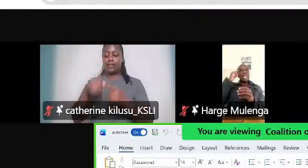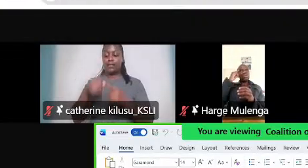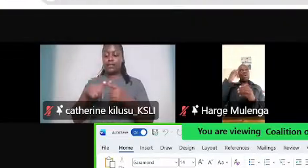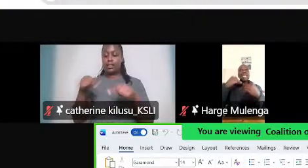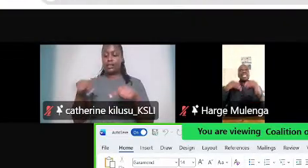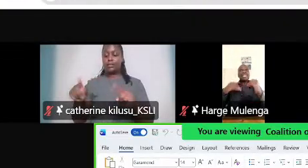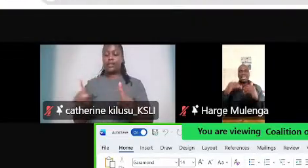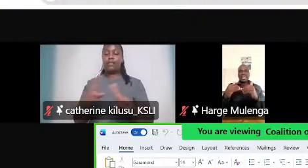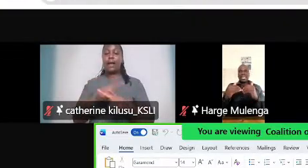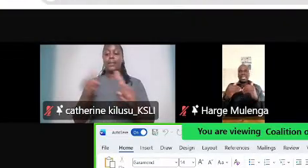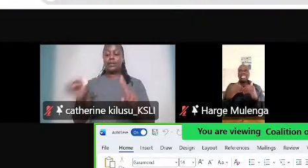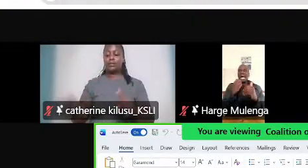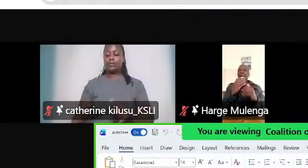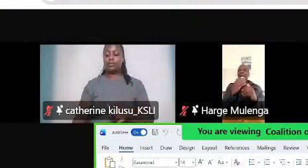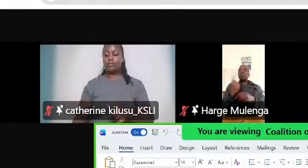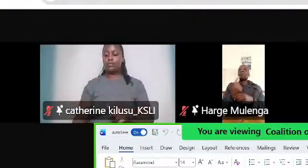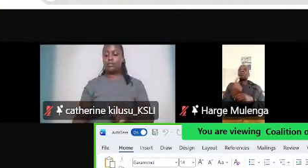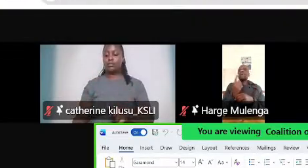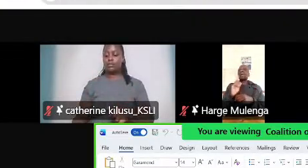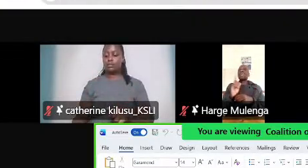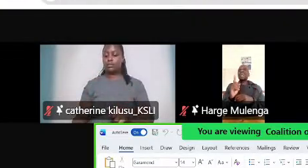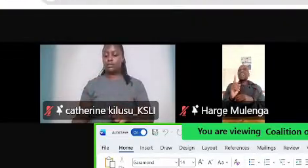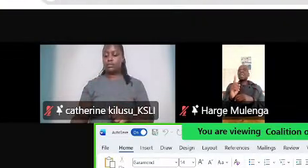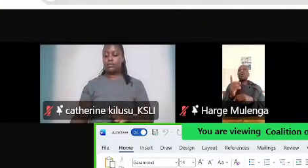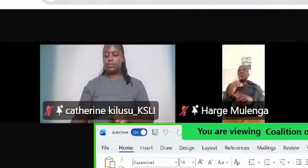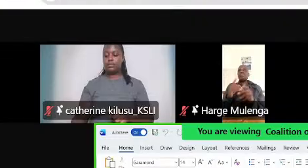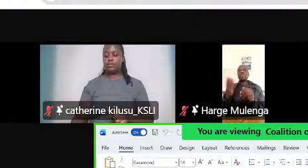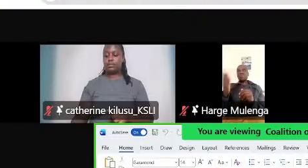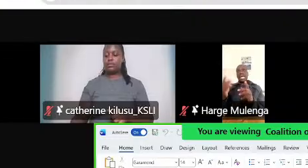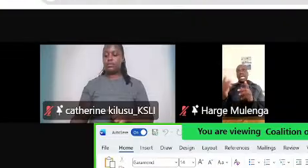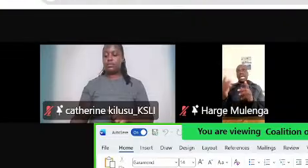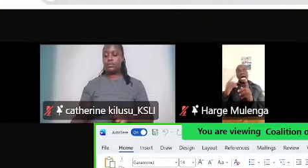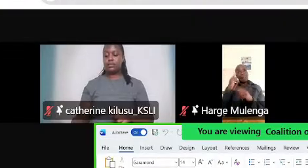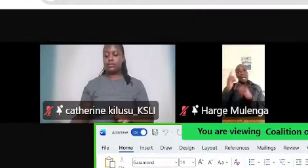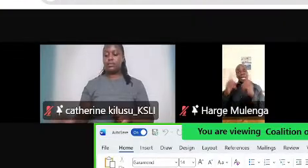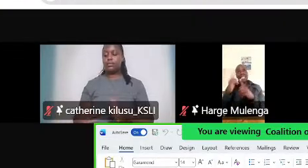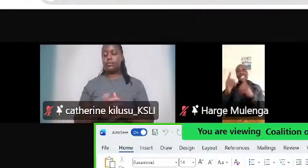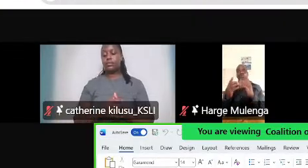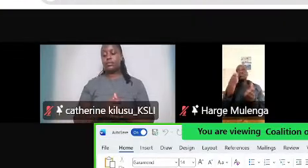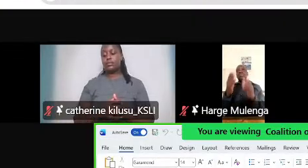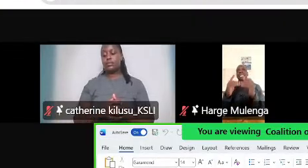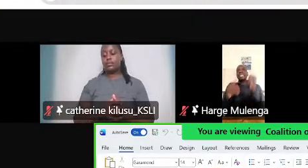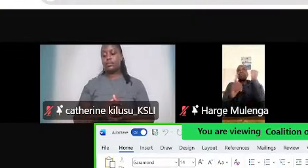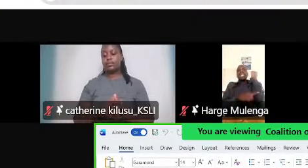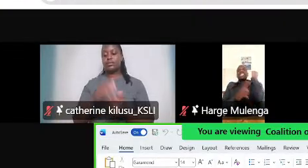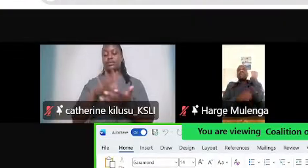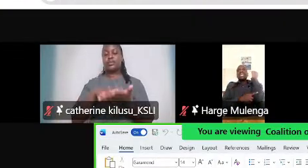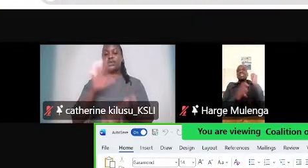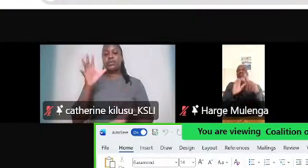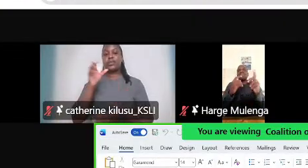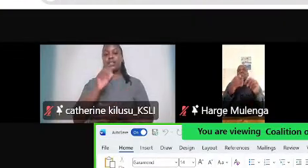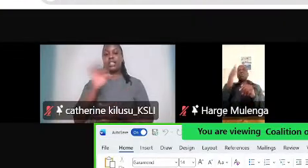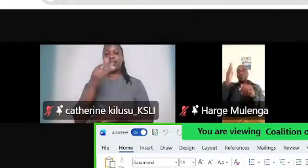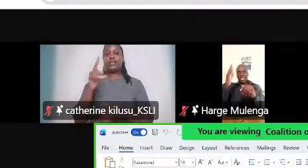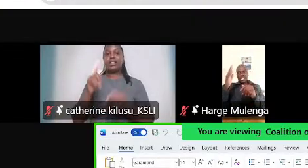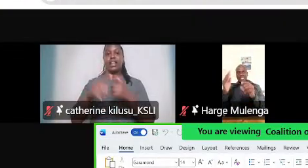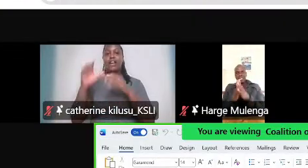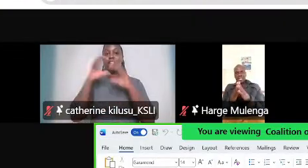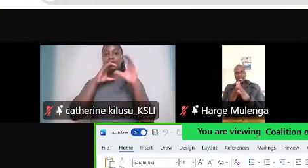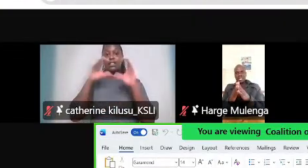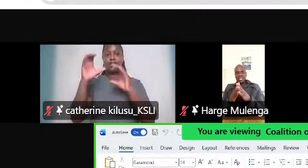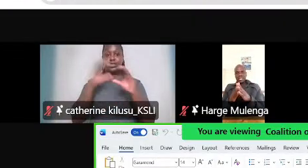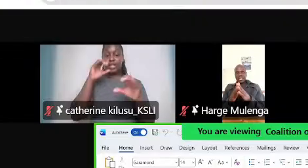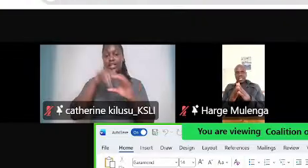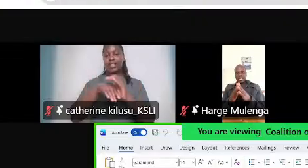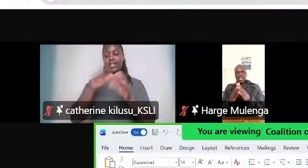a punishment, hence they will not be involved in most of the conversations in the community and